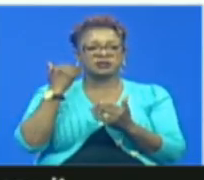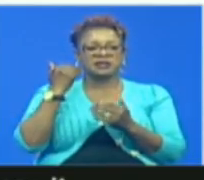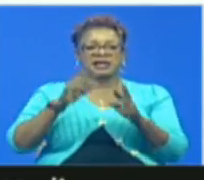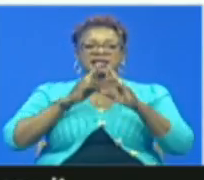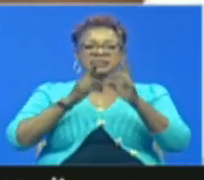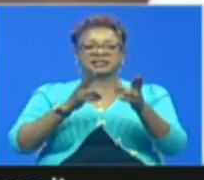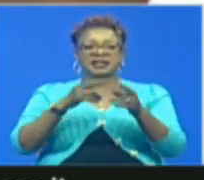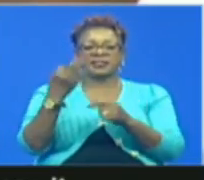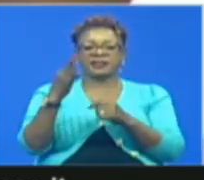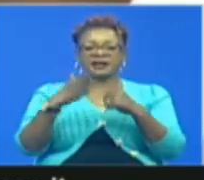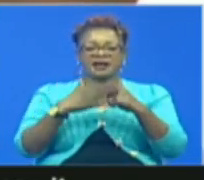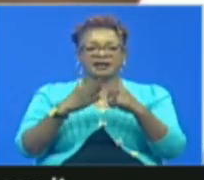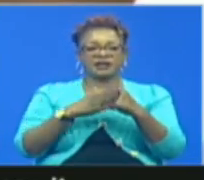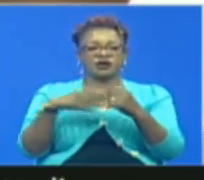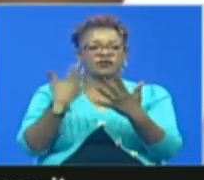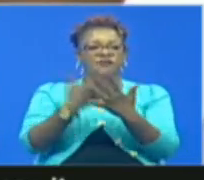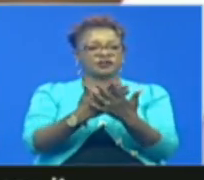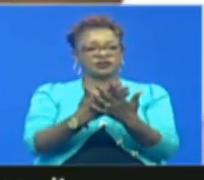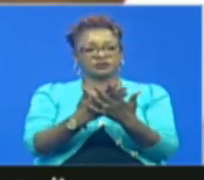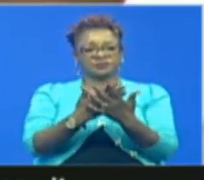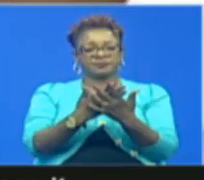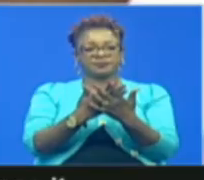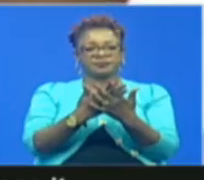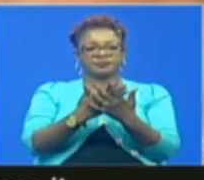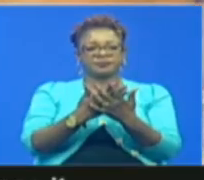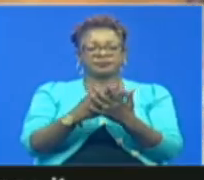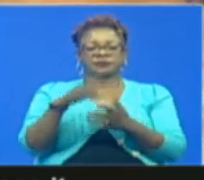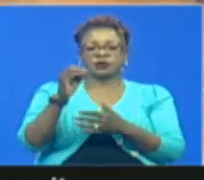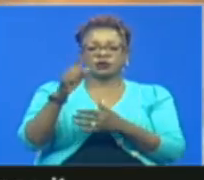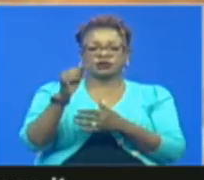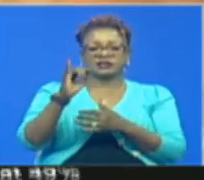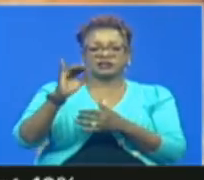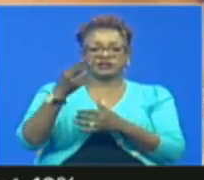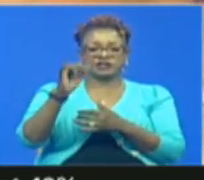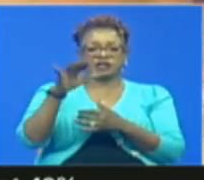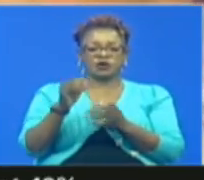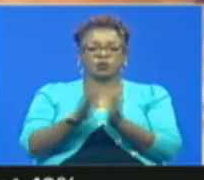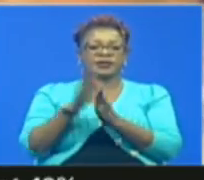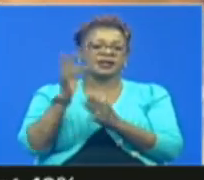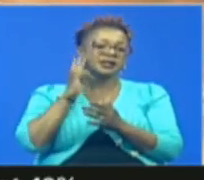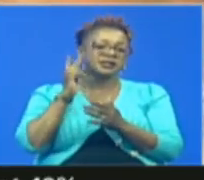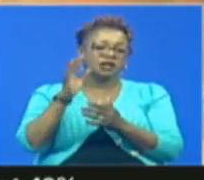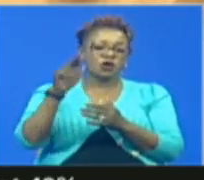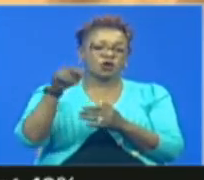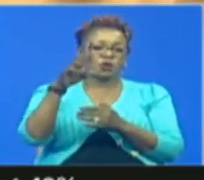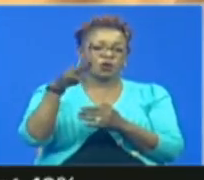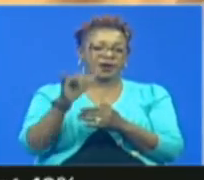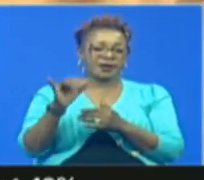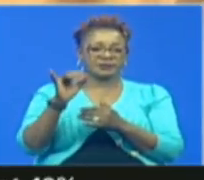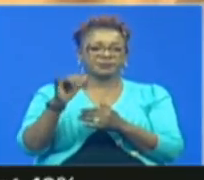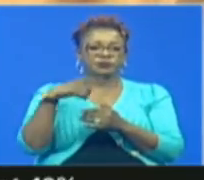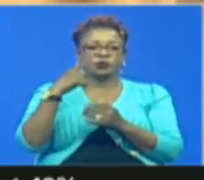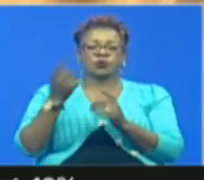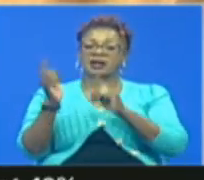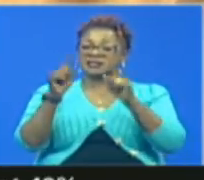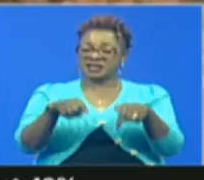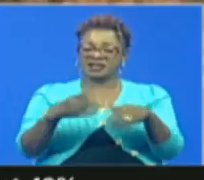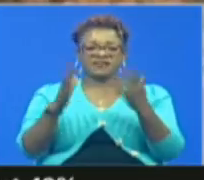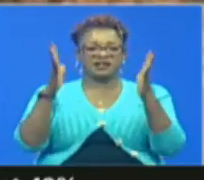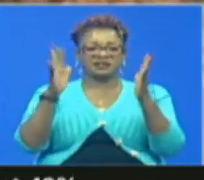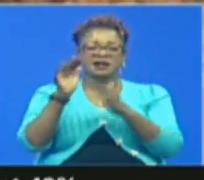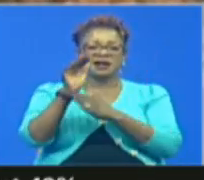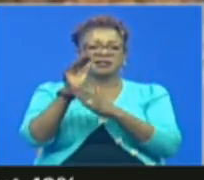39 convictions. Vihiga County Governor Wilbur Tichilo and his Kisi counterpart James Ongwae, who attended the event, called on the